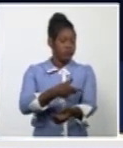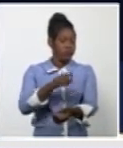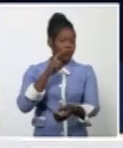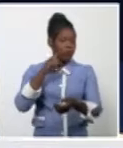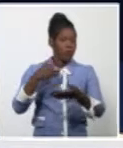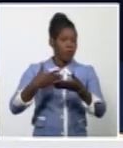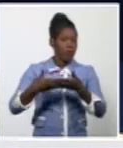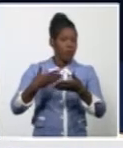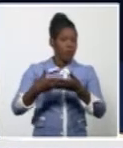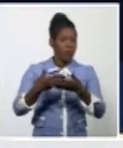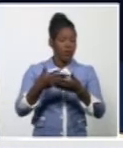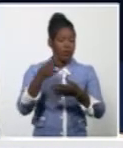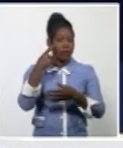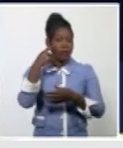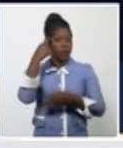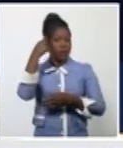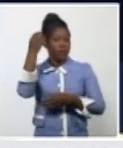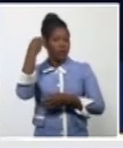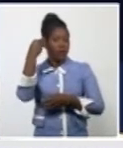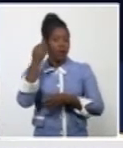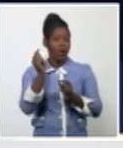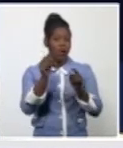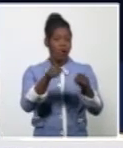1,815 people.